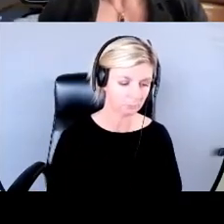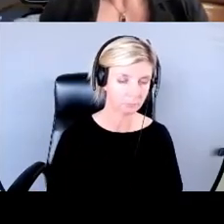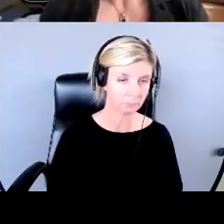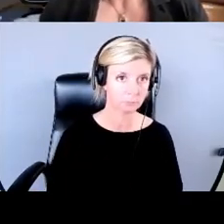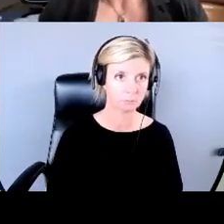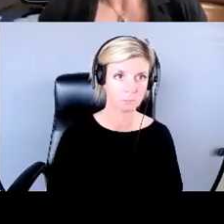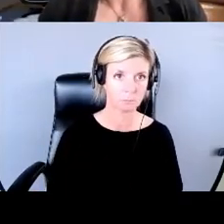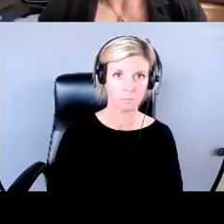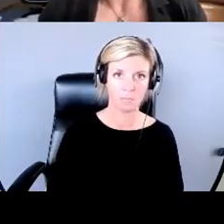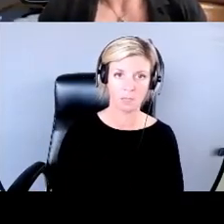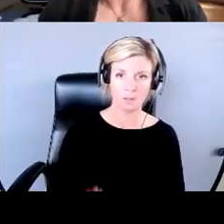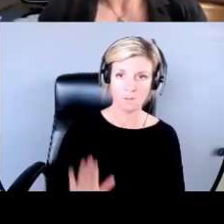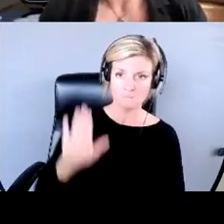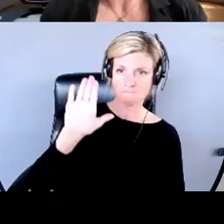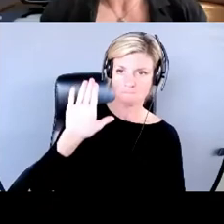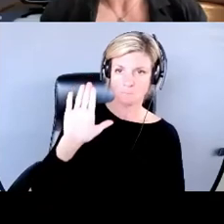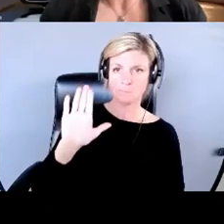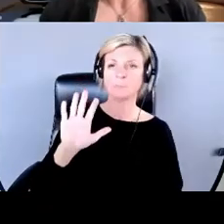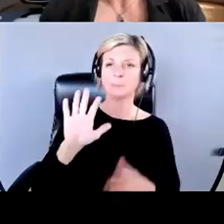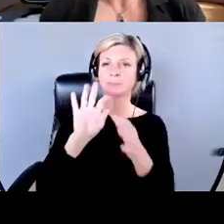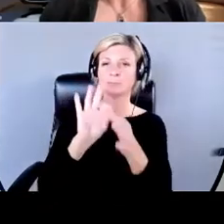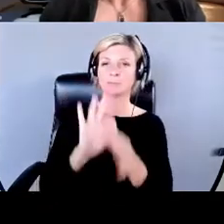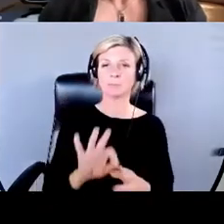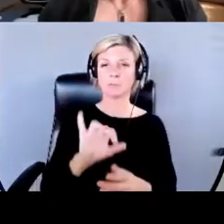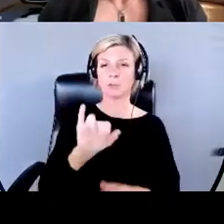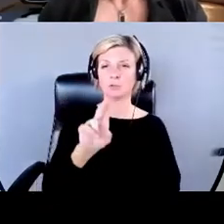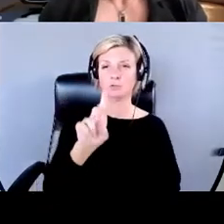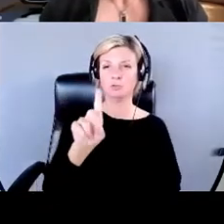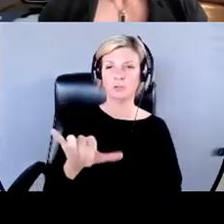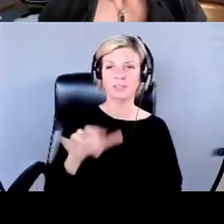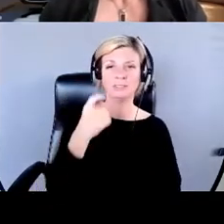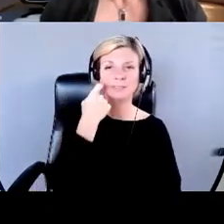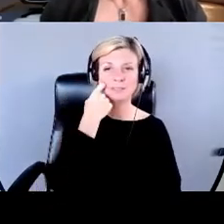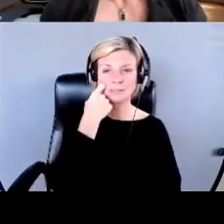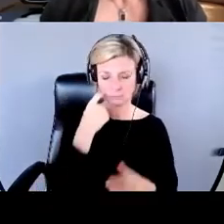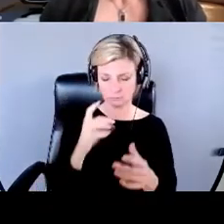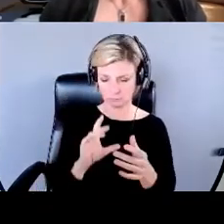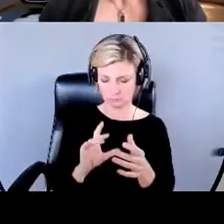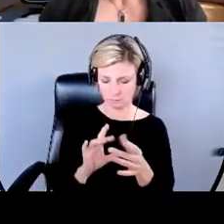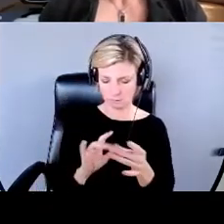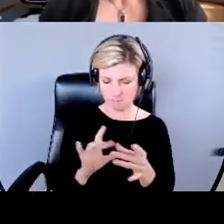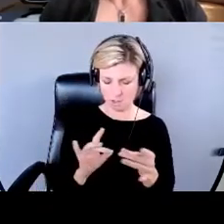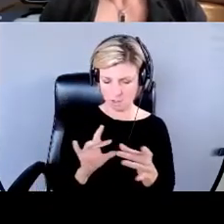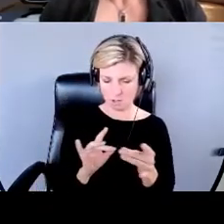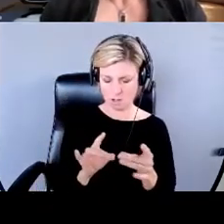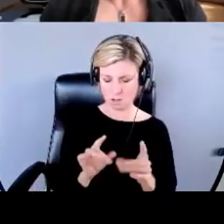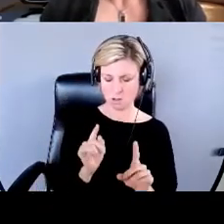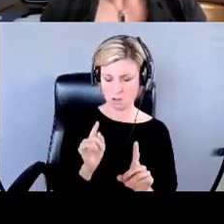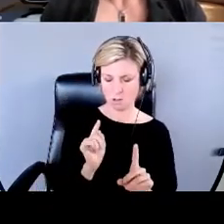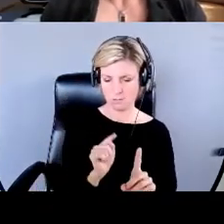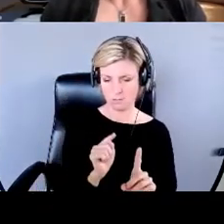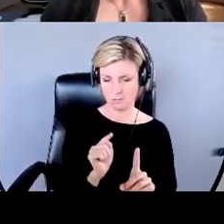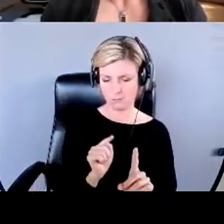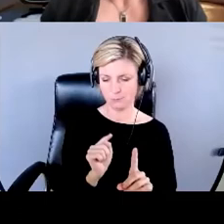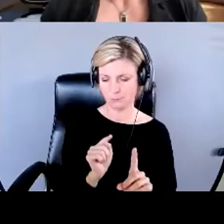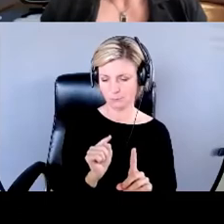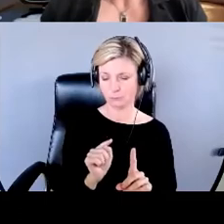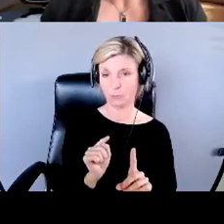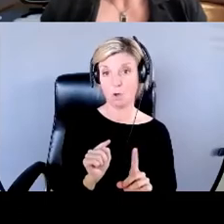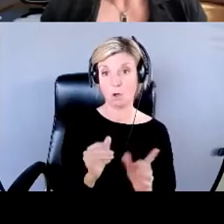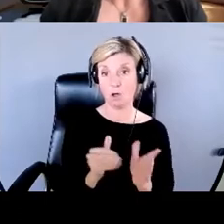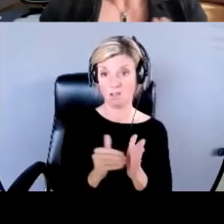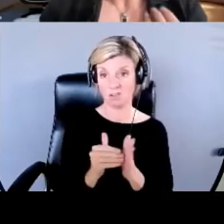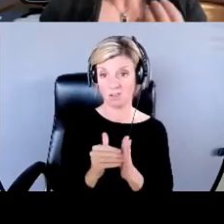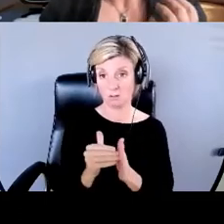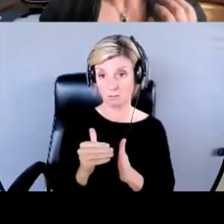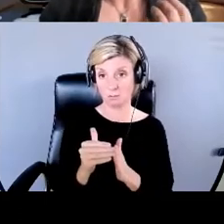because it builds on something that Judy said and Risa. So Judy mentioned that often it's hard, or you don't know